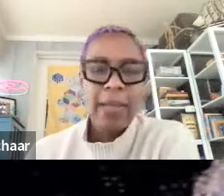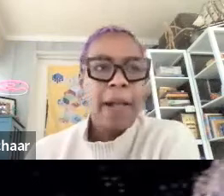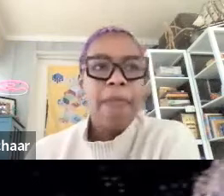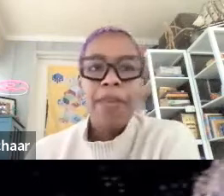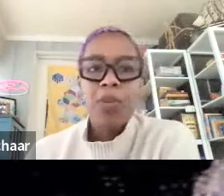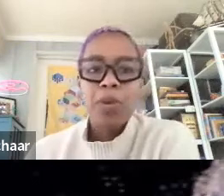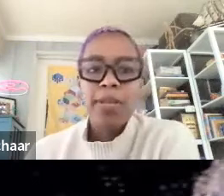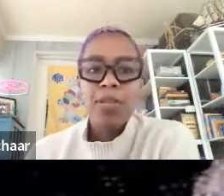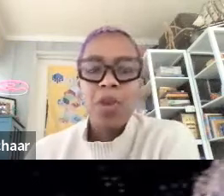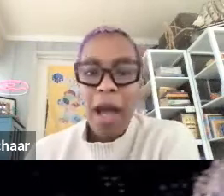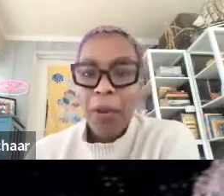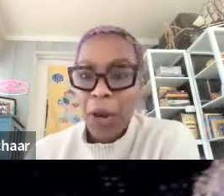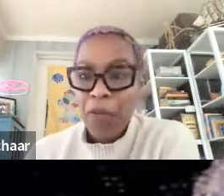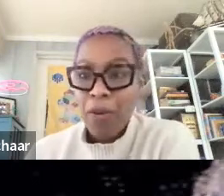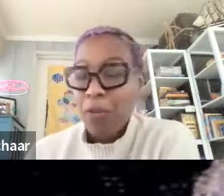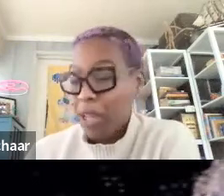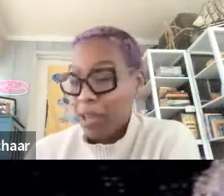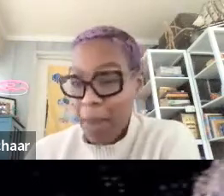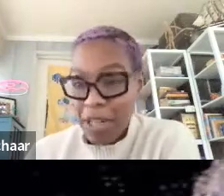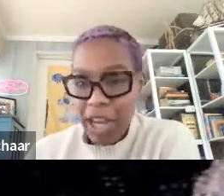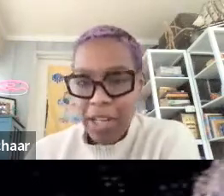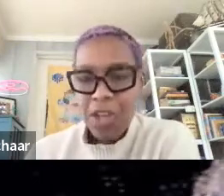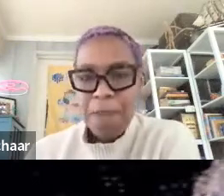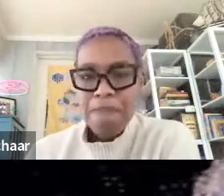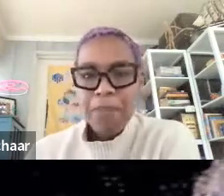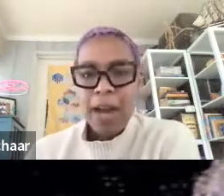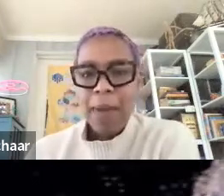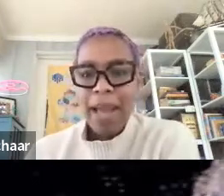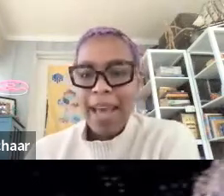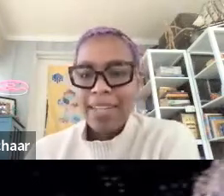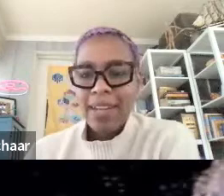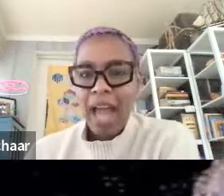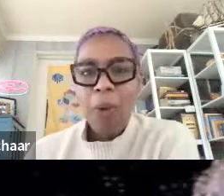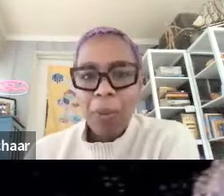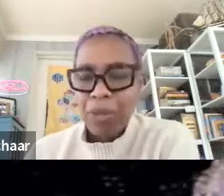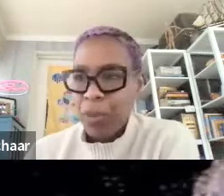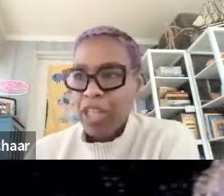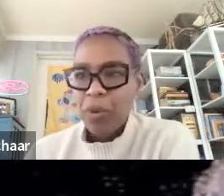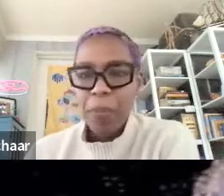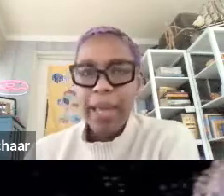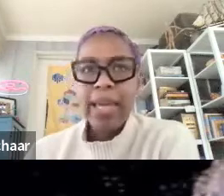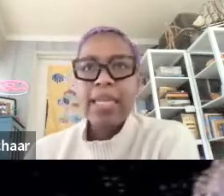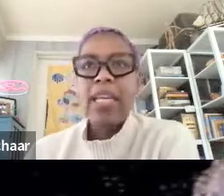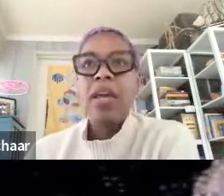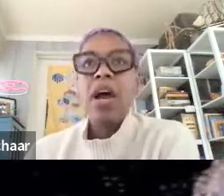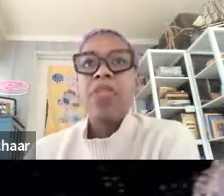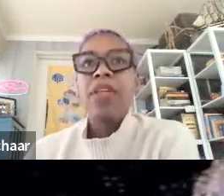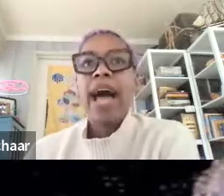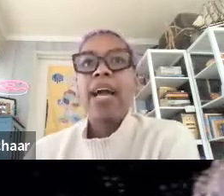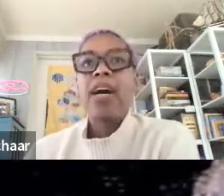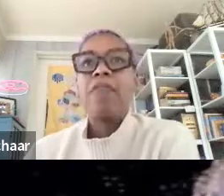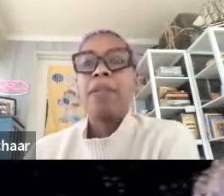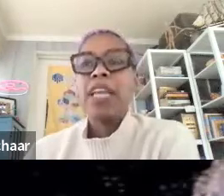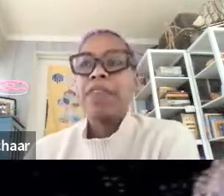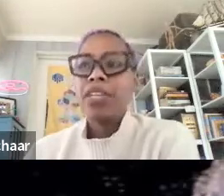understand that this was an allegory for really climate change, and what we were doing to our planet, and the